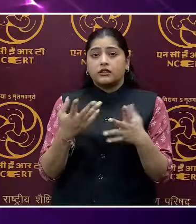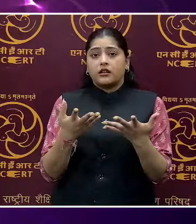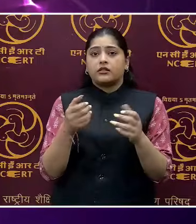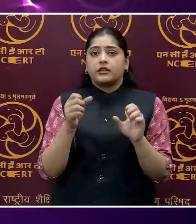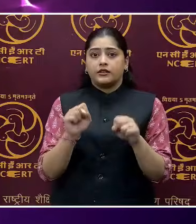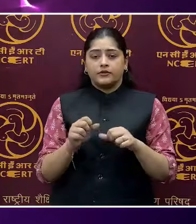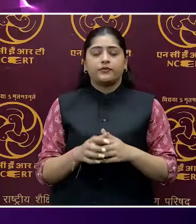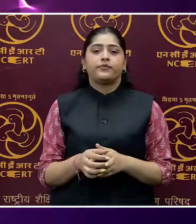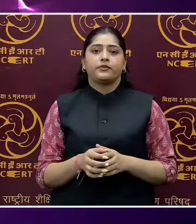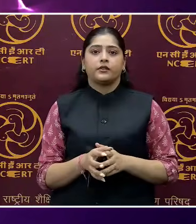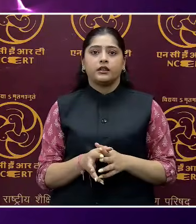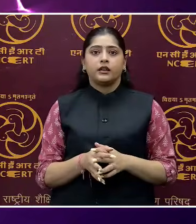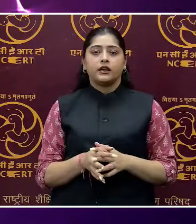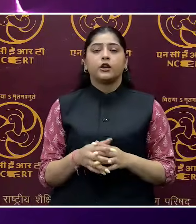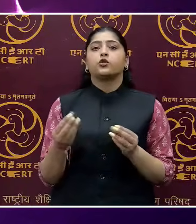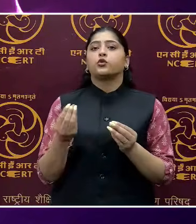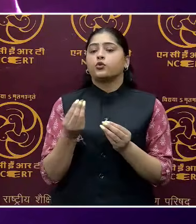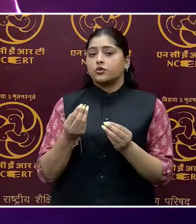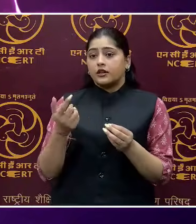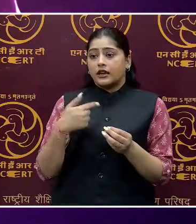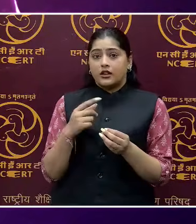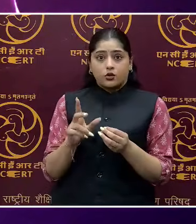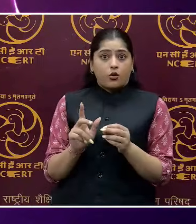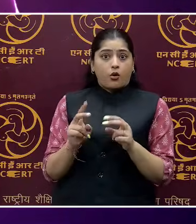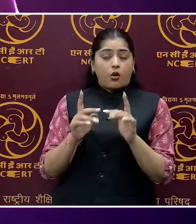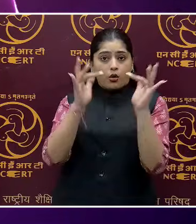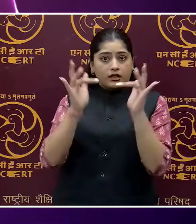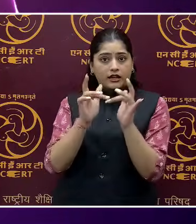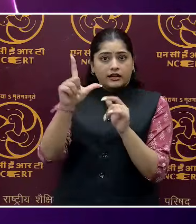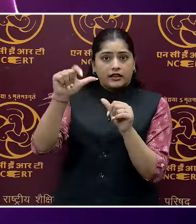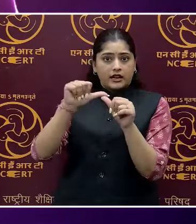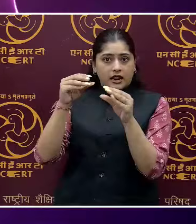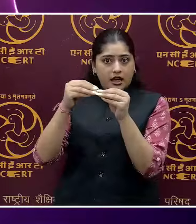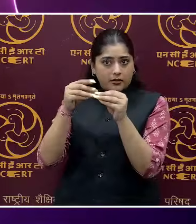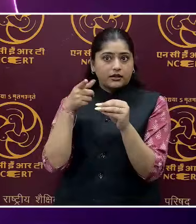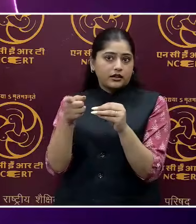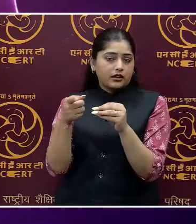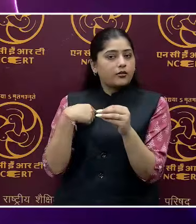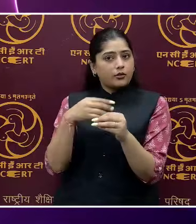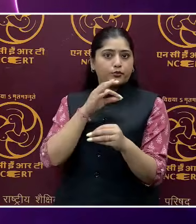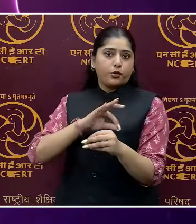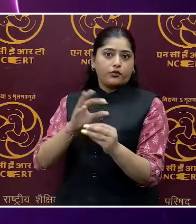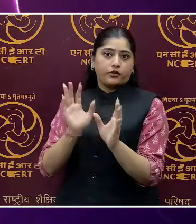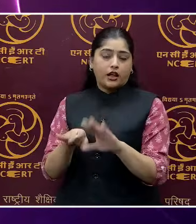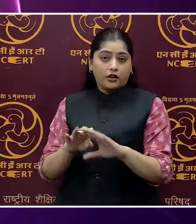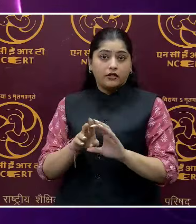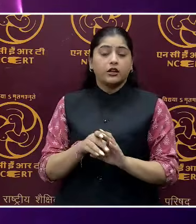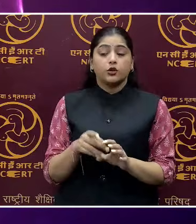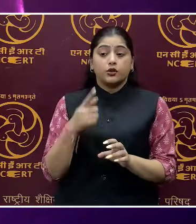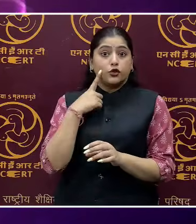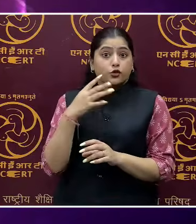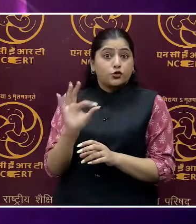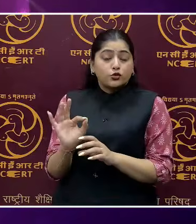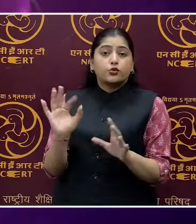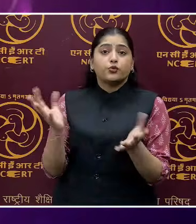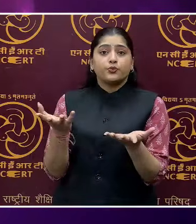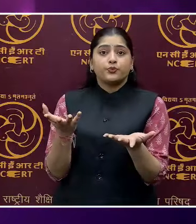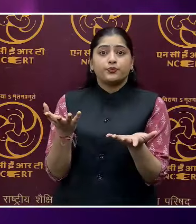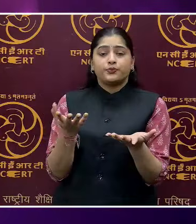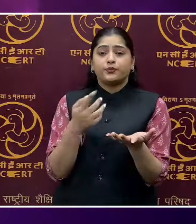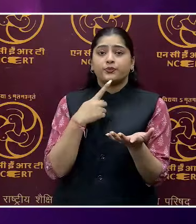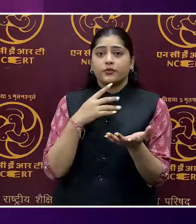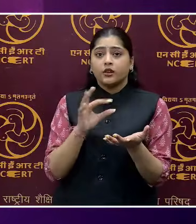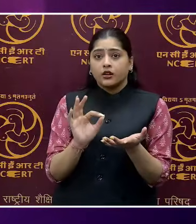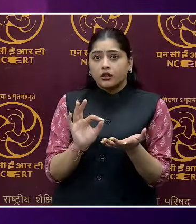these are some of the perks of virtual labs, and to elaborate what virtual labs are in real and to give us